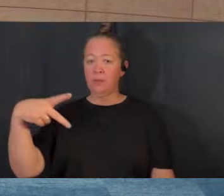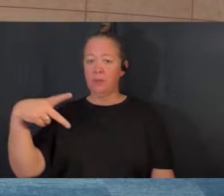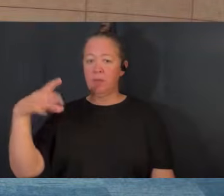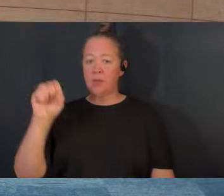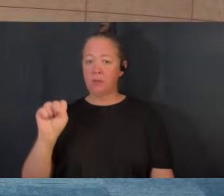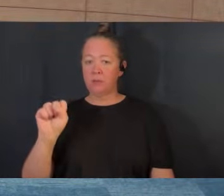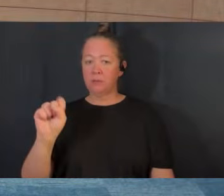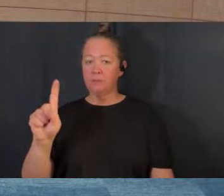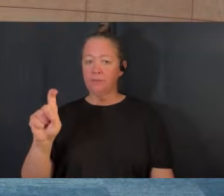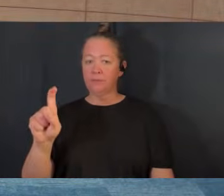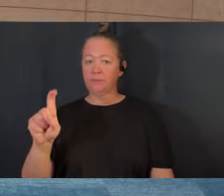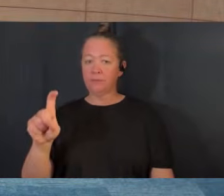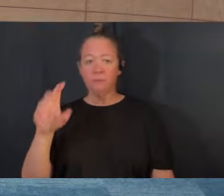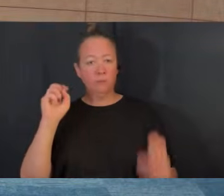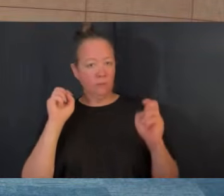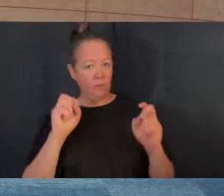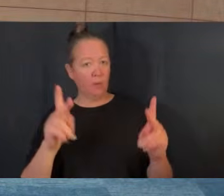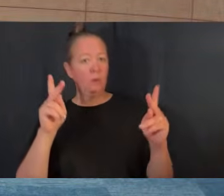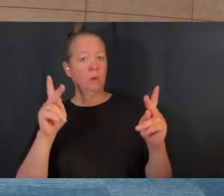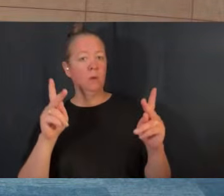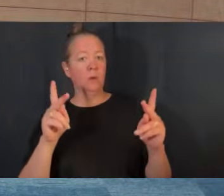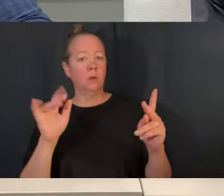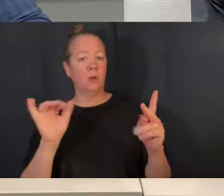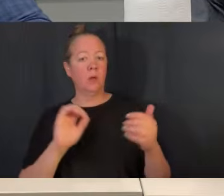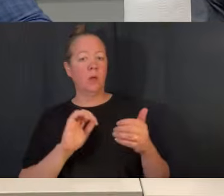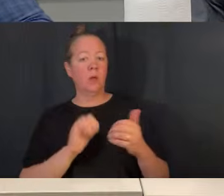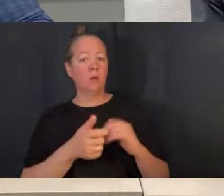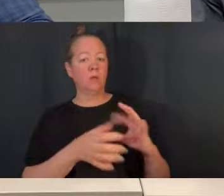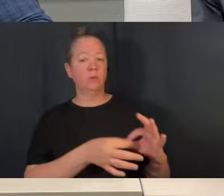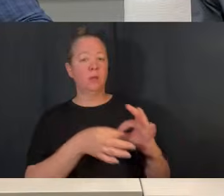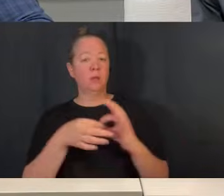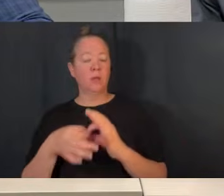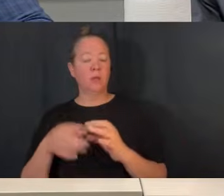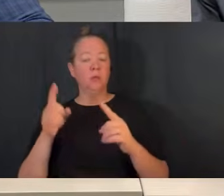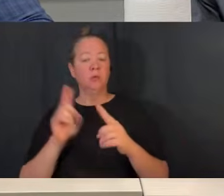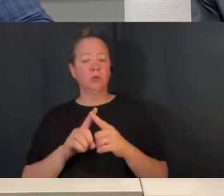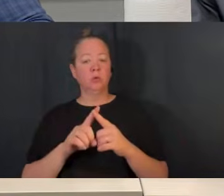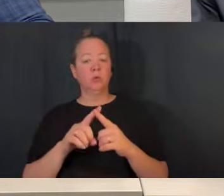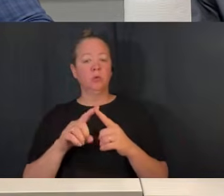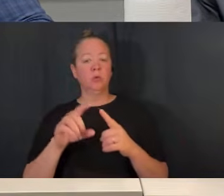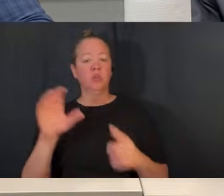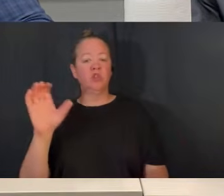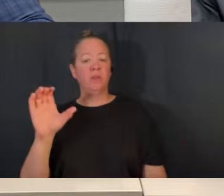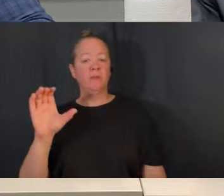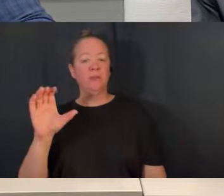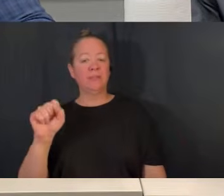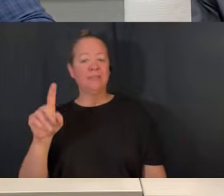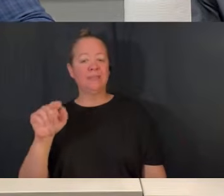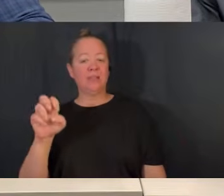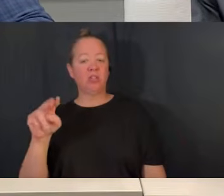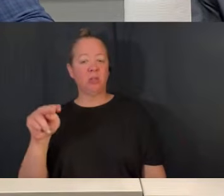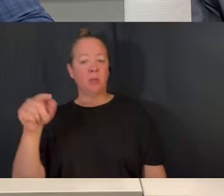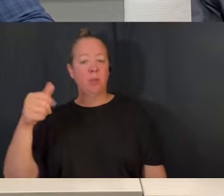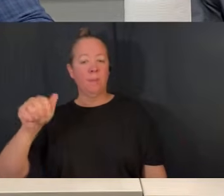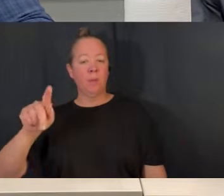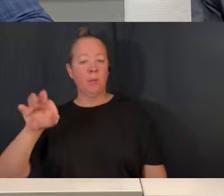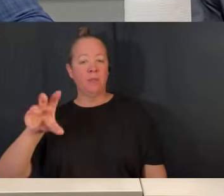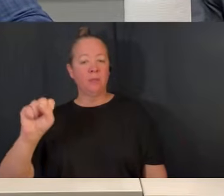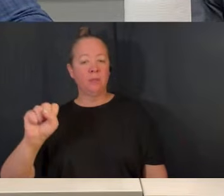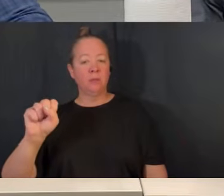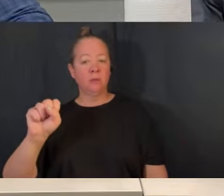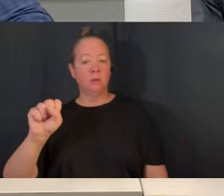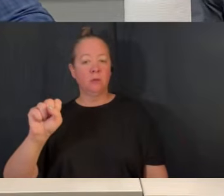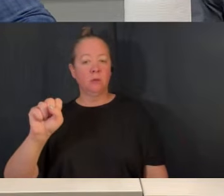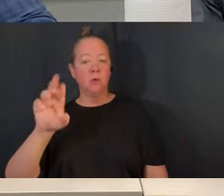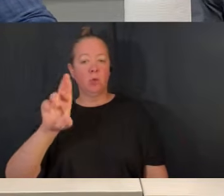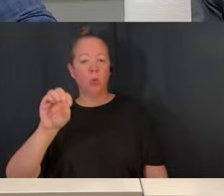Go ahead. Okay. As it relates to Cheverly Station Apartments, Ross Management, representatives from Cheverly